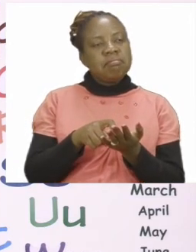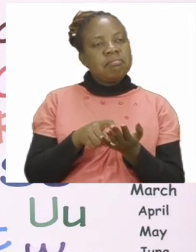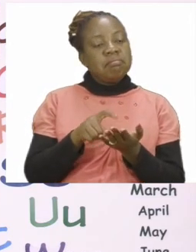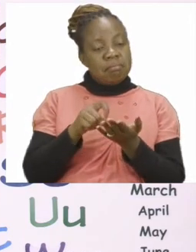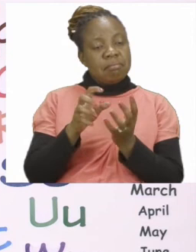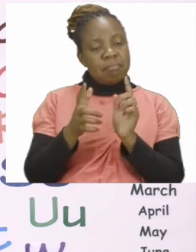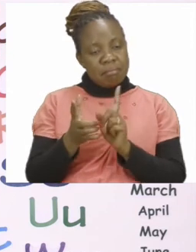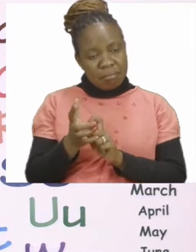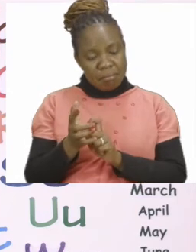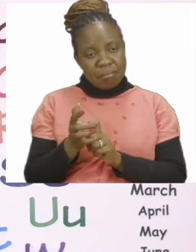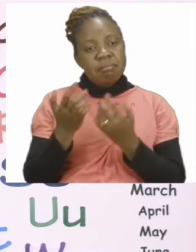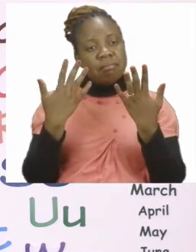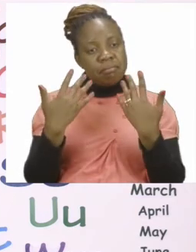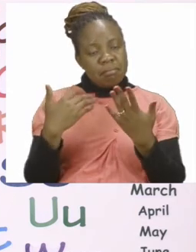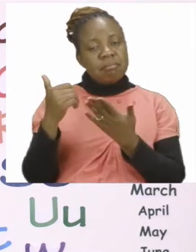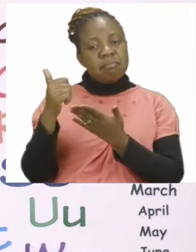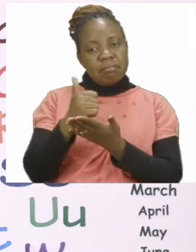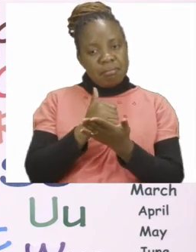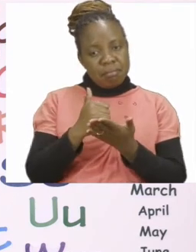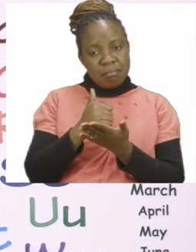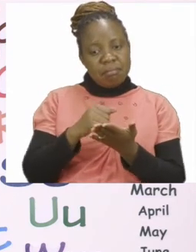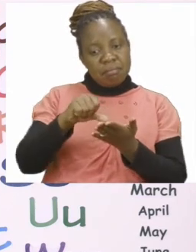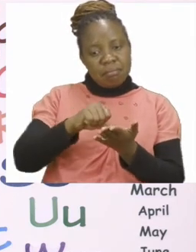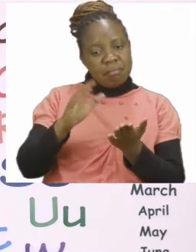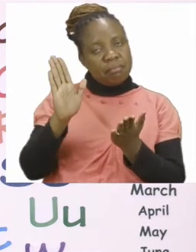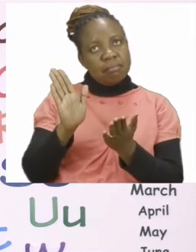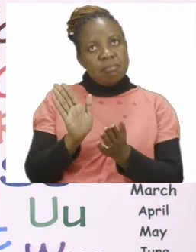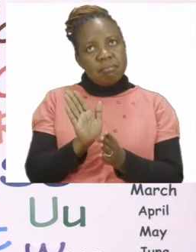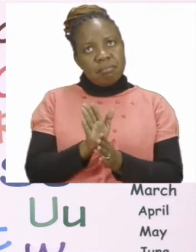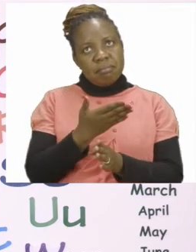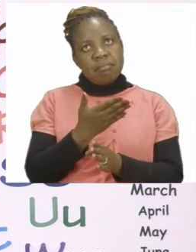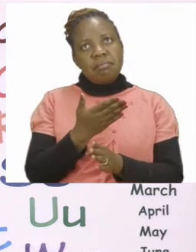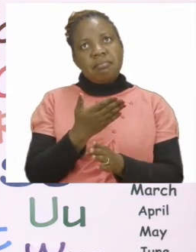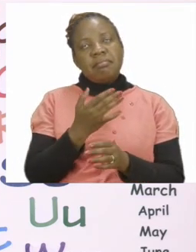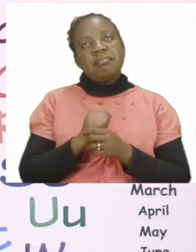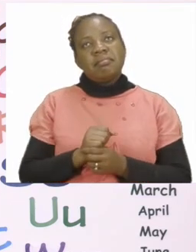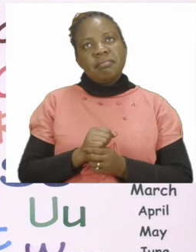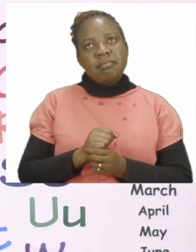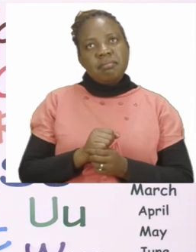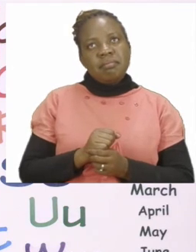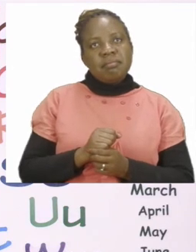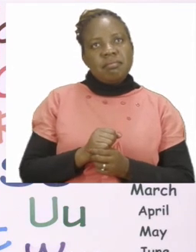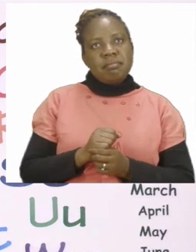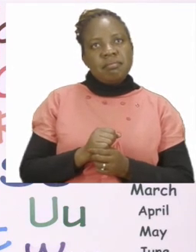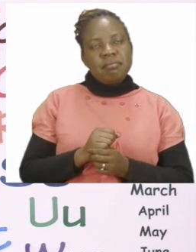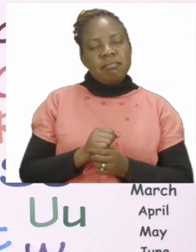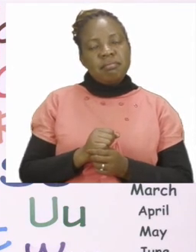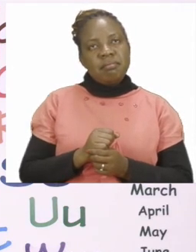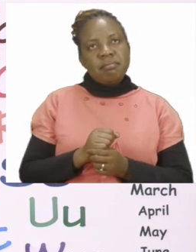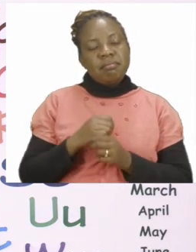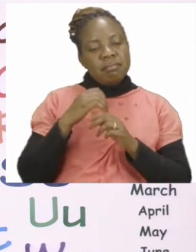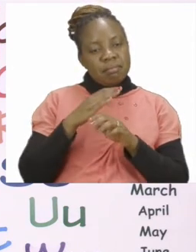clean and all the germs away. Right. Now everyone, before we